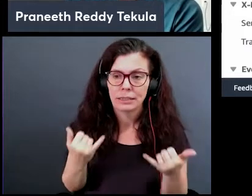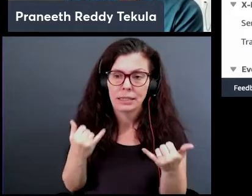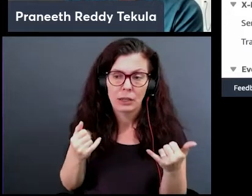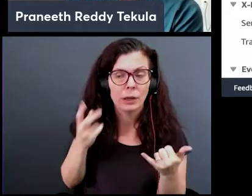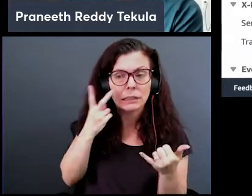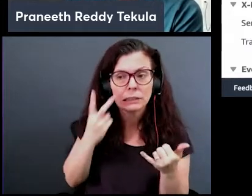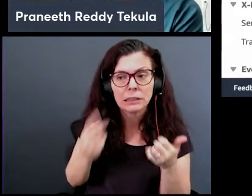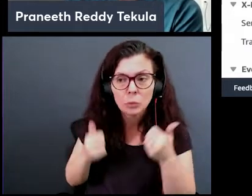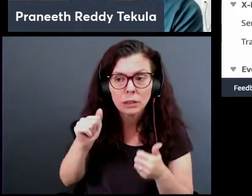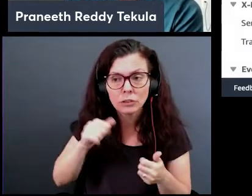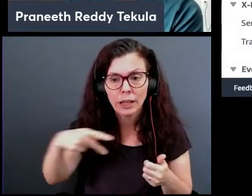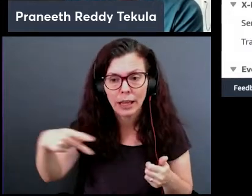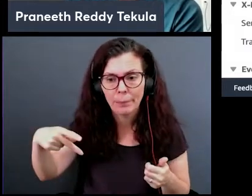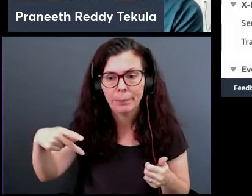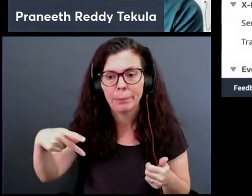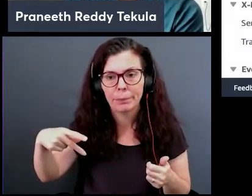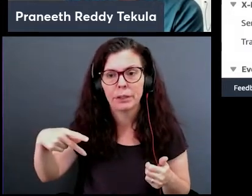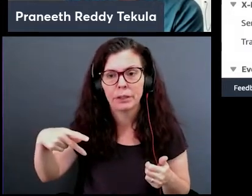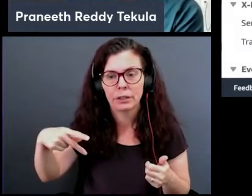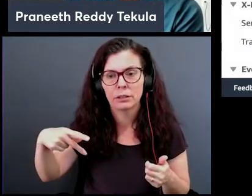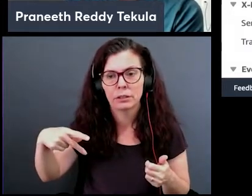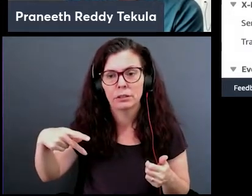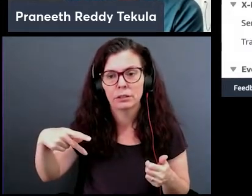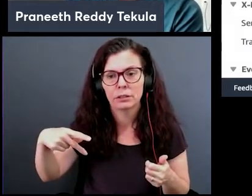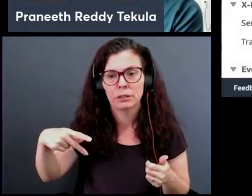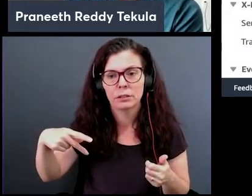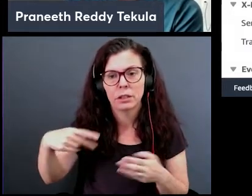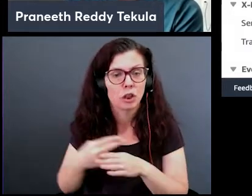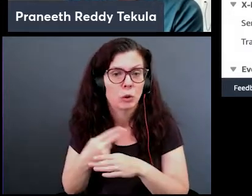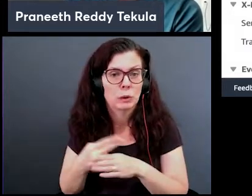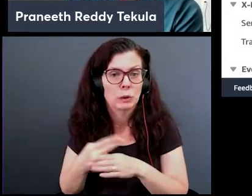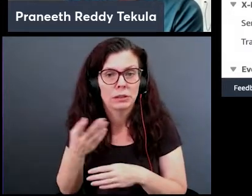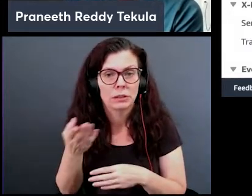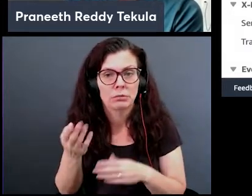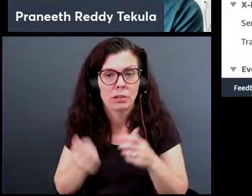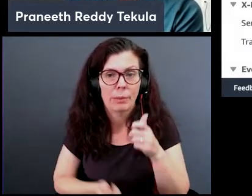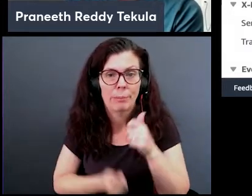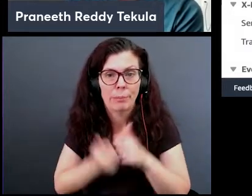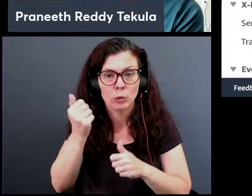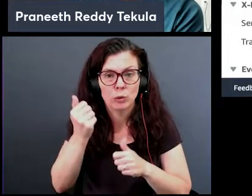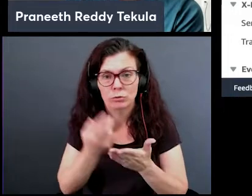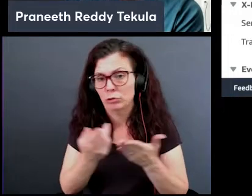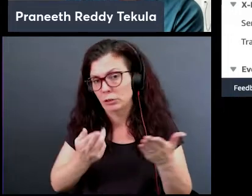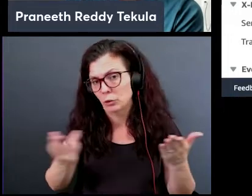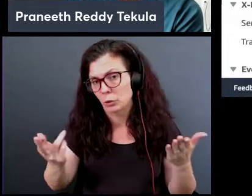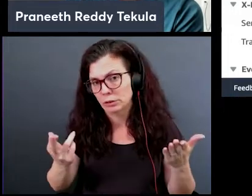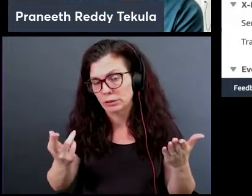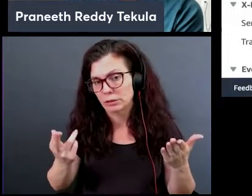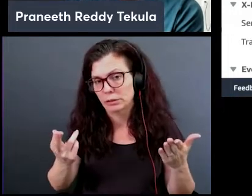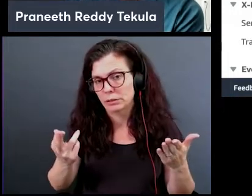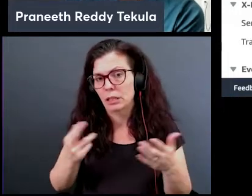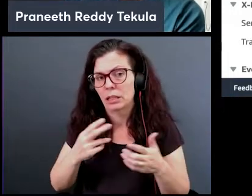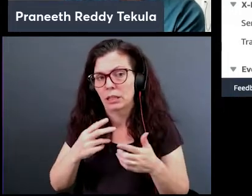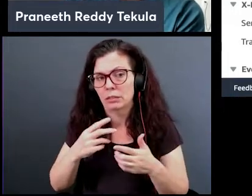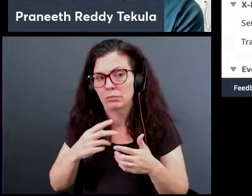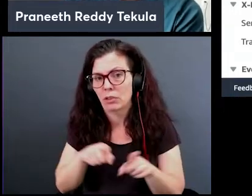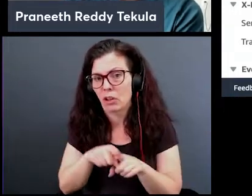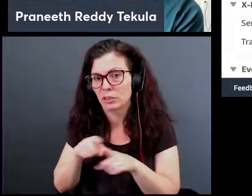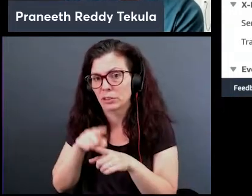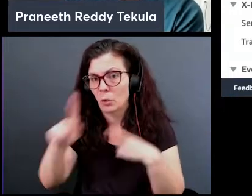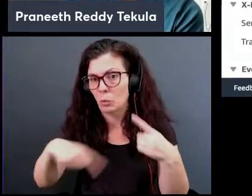apps are using the most resources and when, mhm.